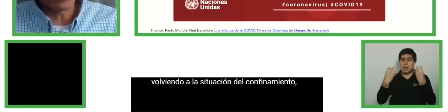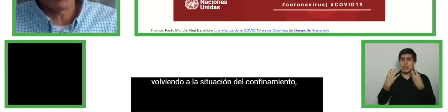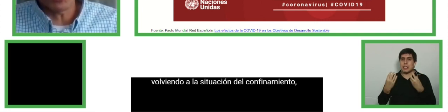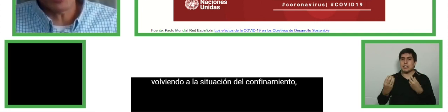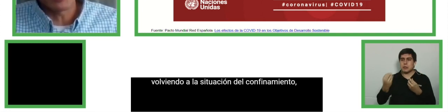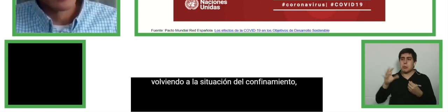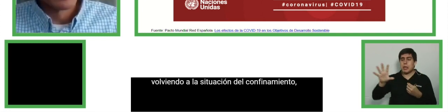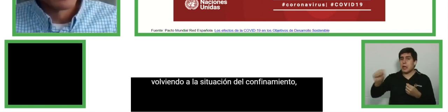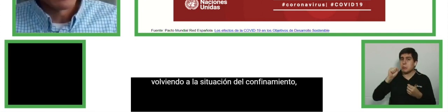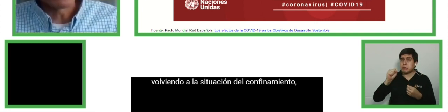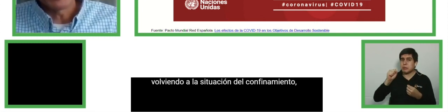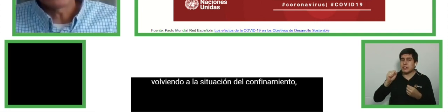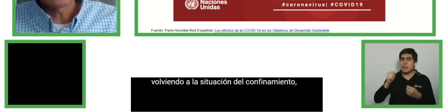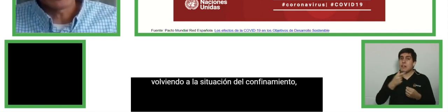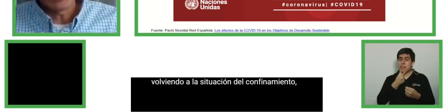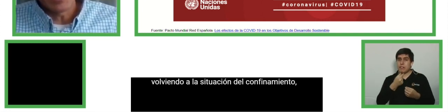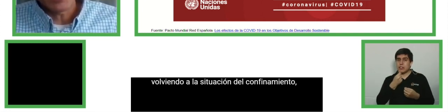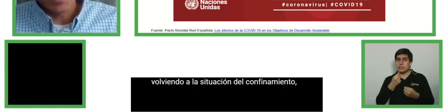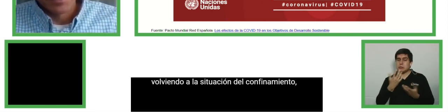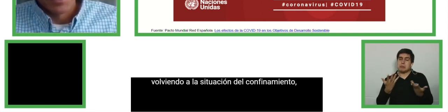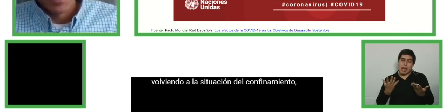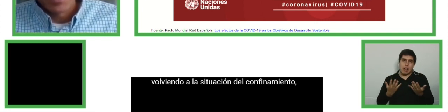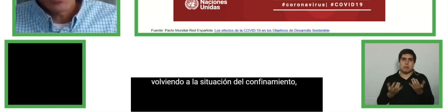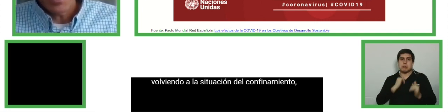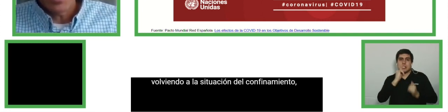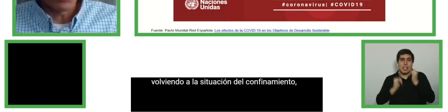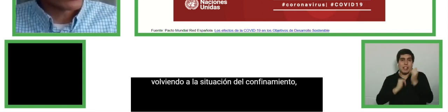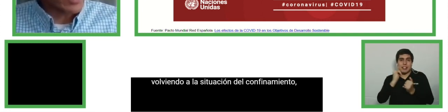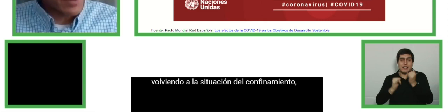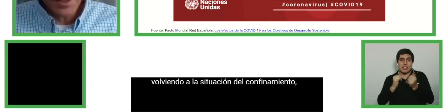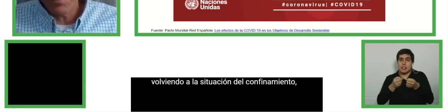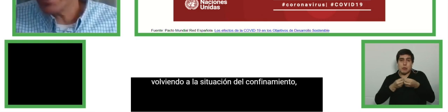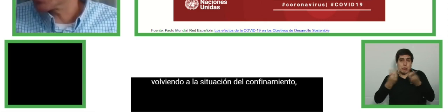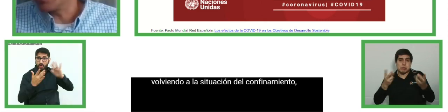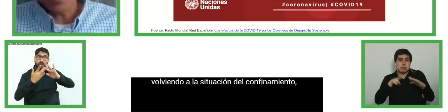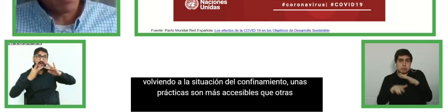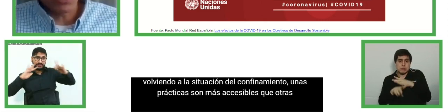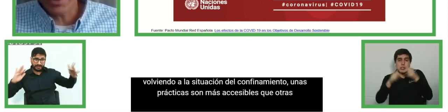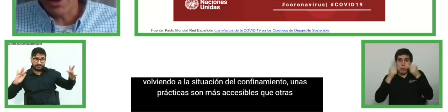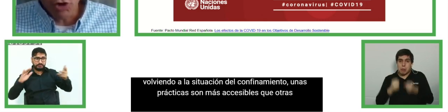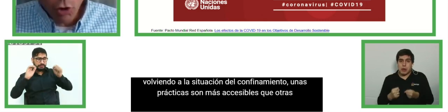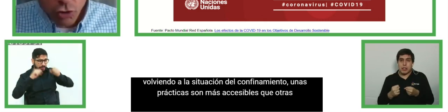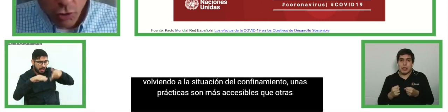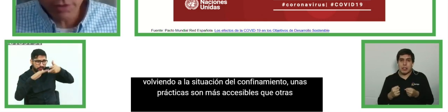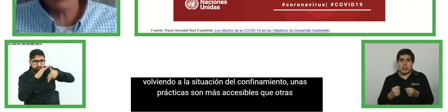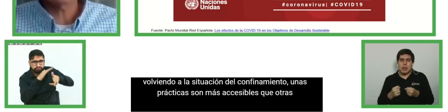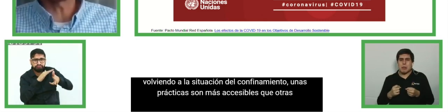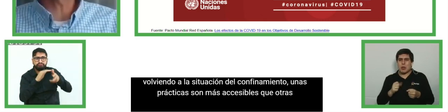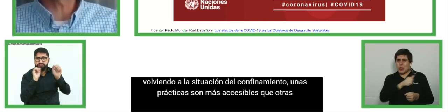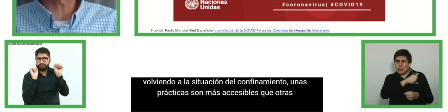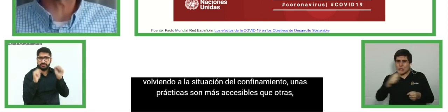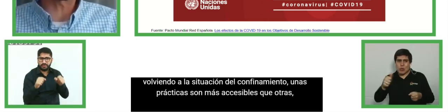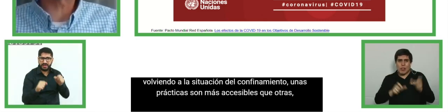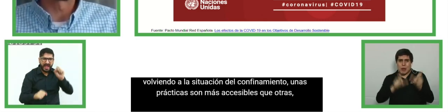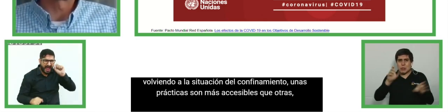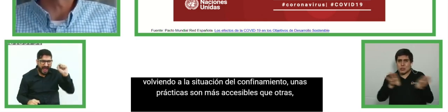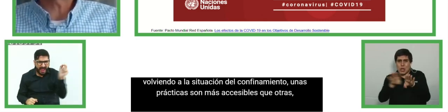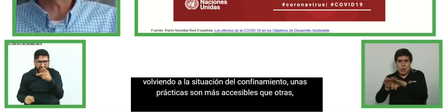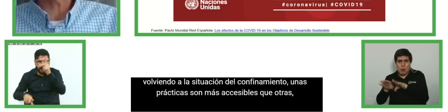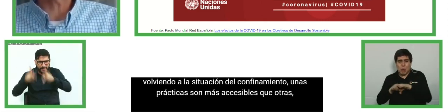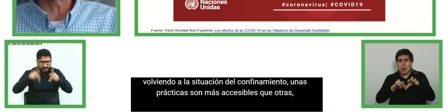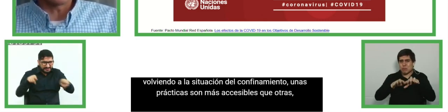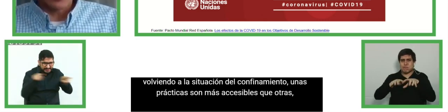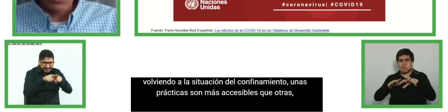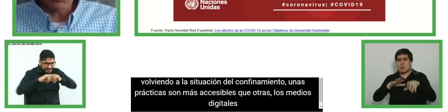because digital media are all accessible, that we know they are not. Not all the platforms are accessible, and not all the contents